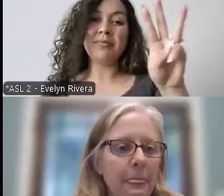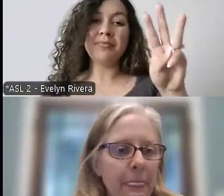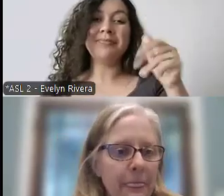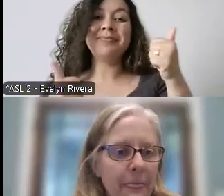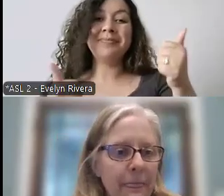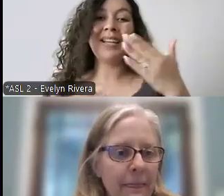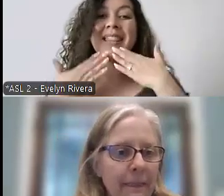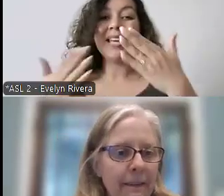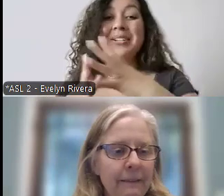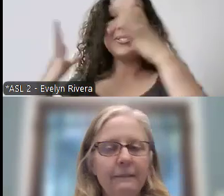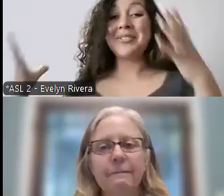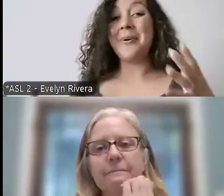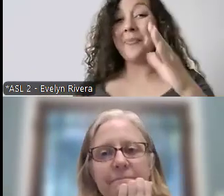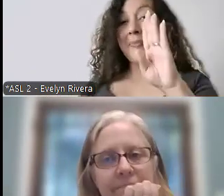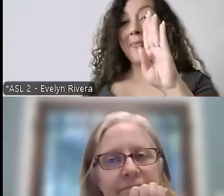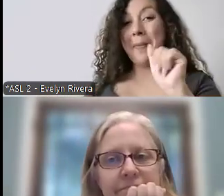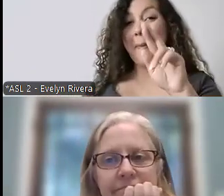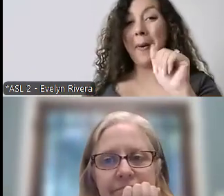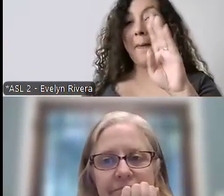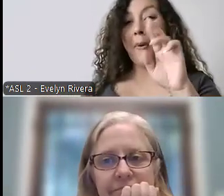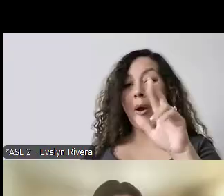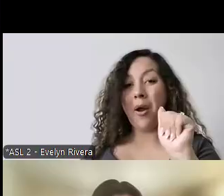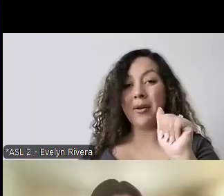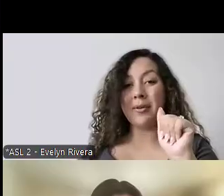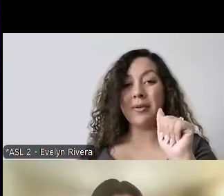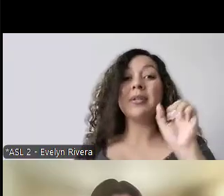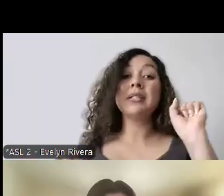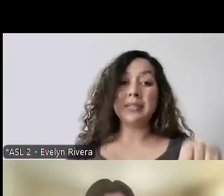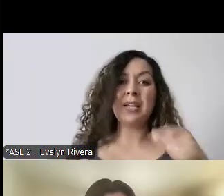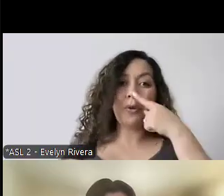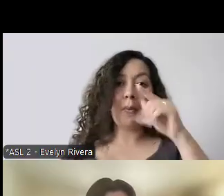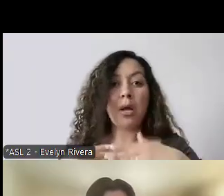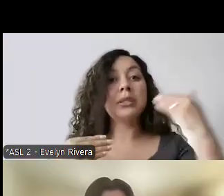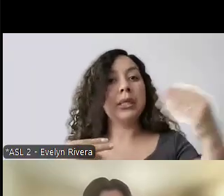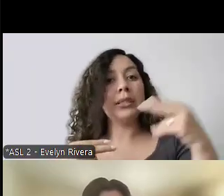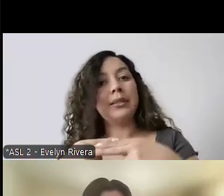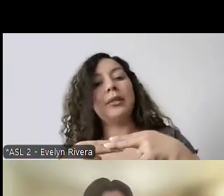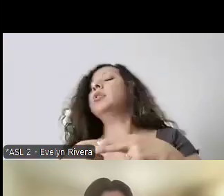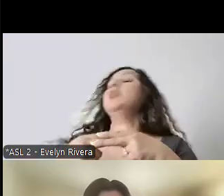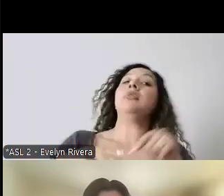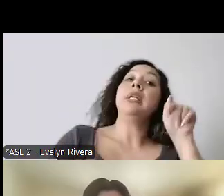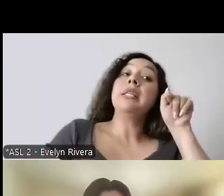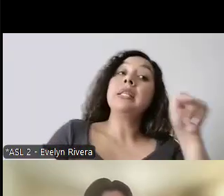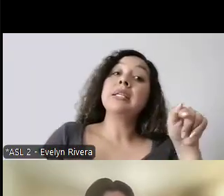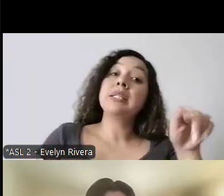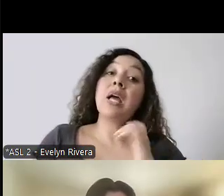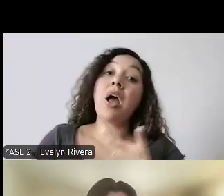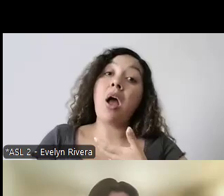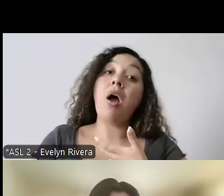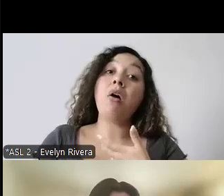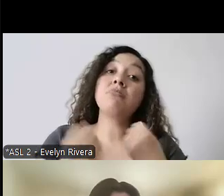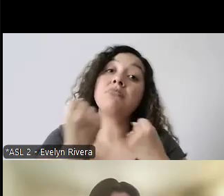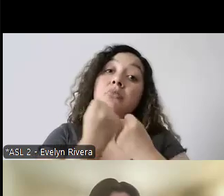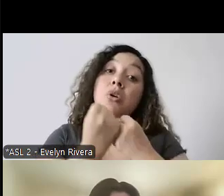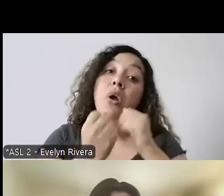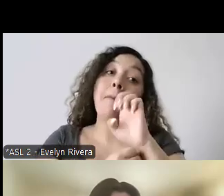Thank you so much, Barbara. You can move to the next slide for me. So this is our sponsor bill, SB 950,